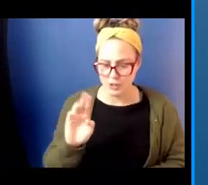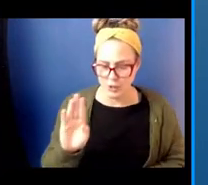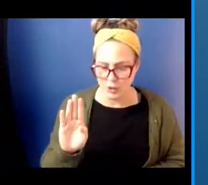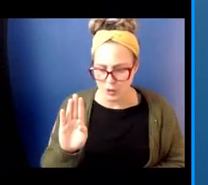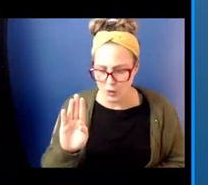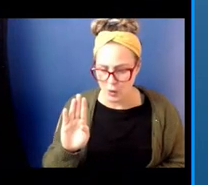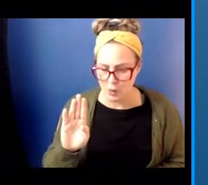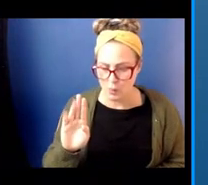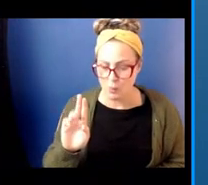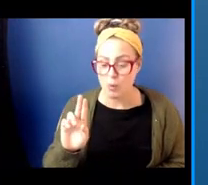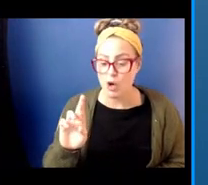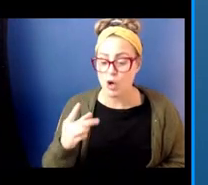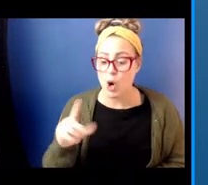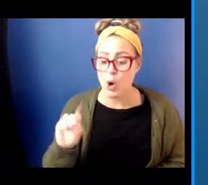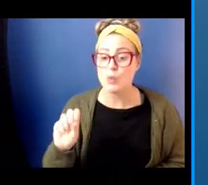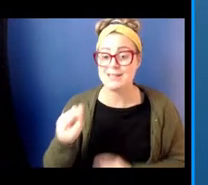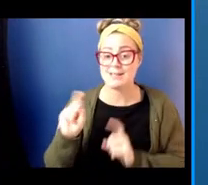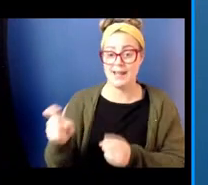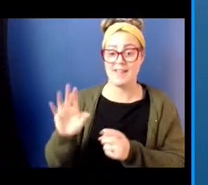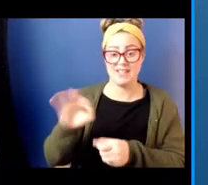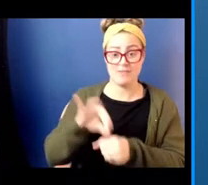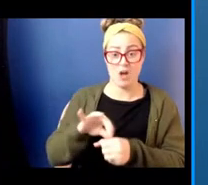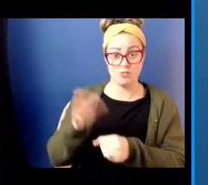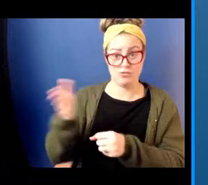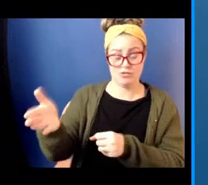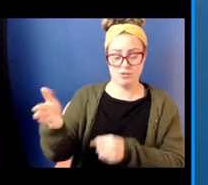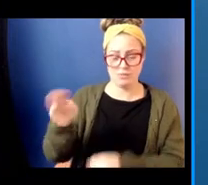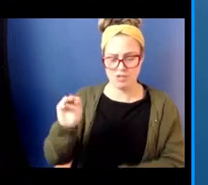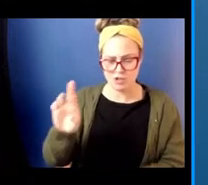Spate Ms Cardona